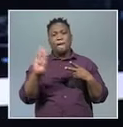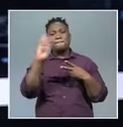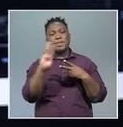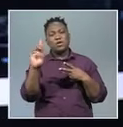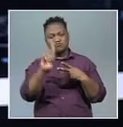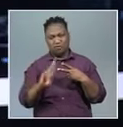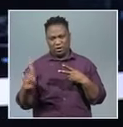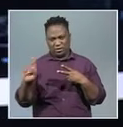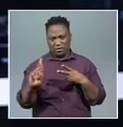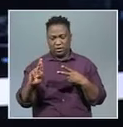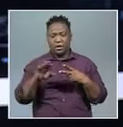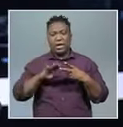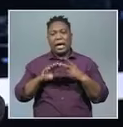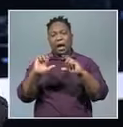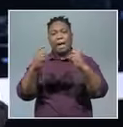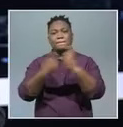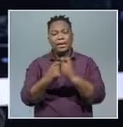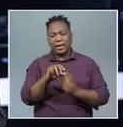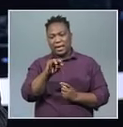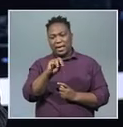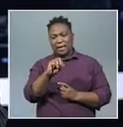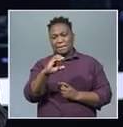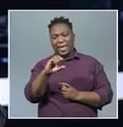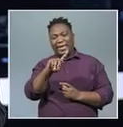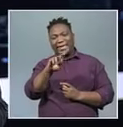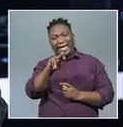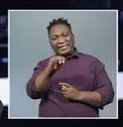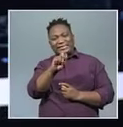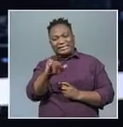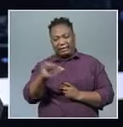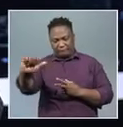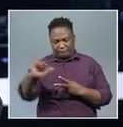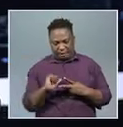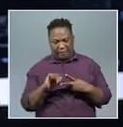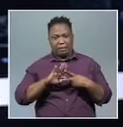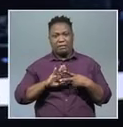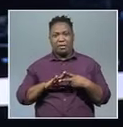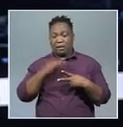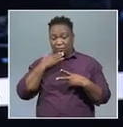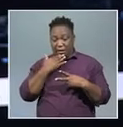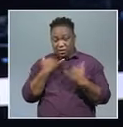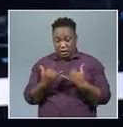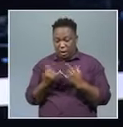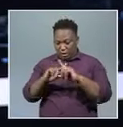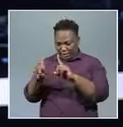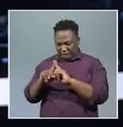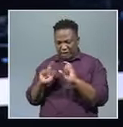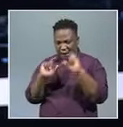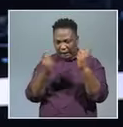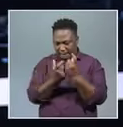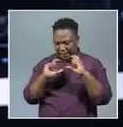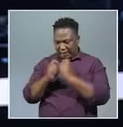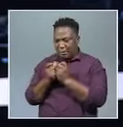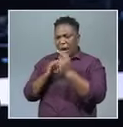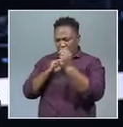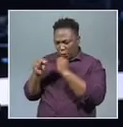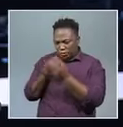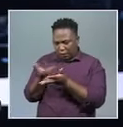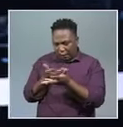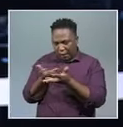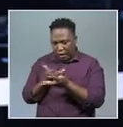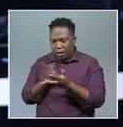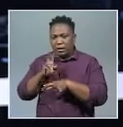consultation fees from McKinsey and Regimens Capital. So those negotiations are still going. And I mean, these two consulting firms